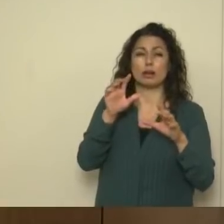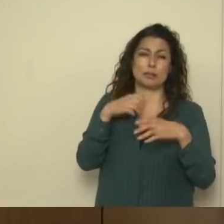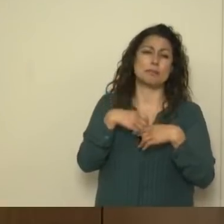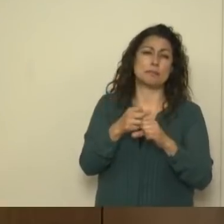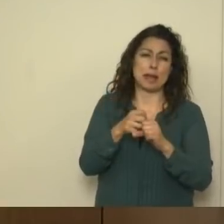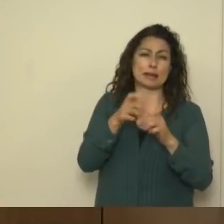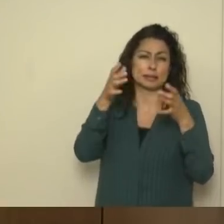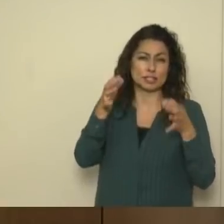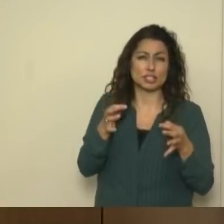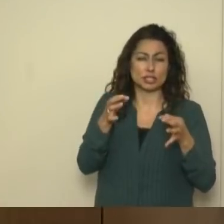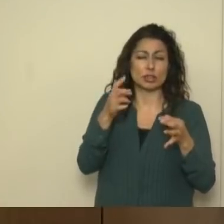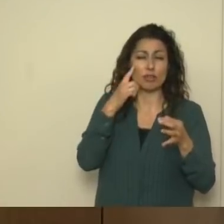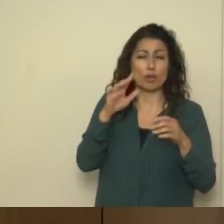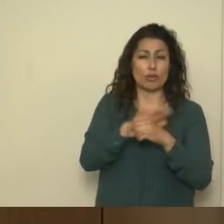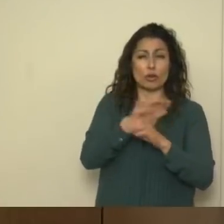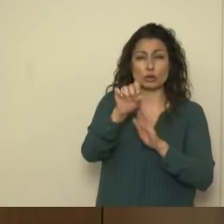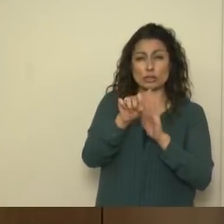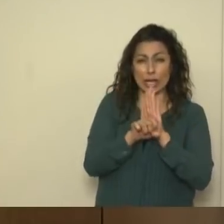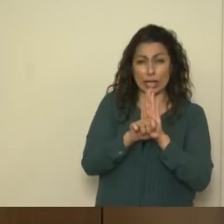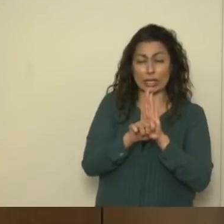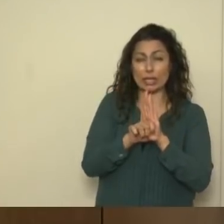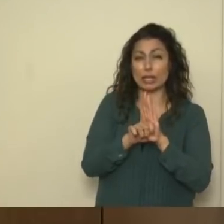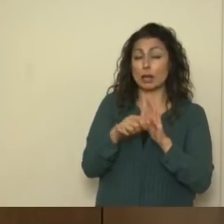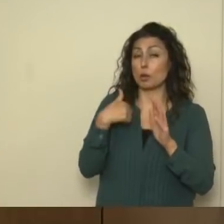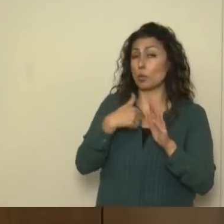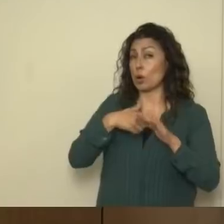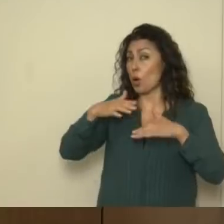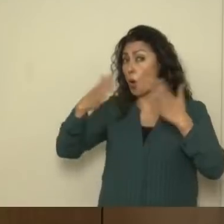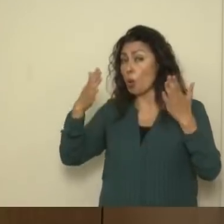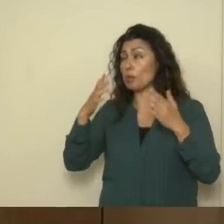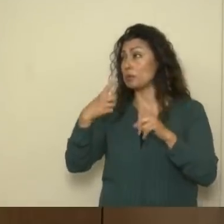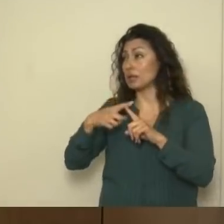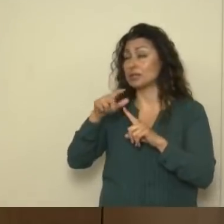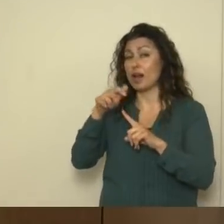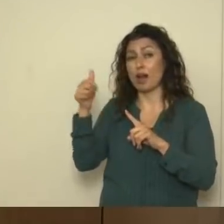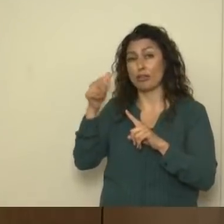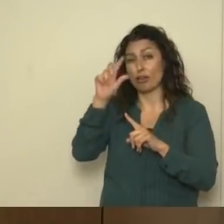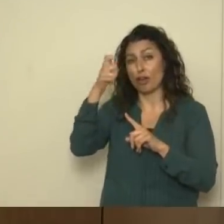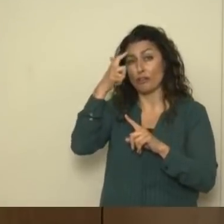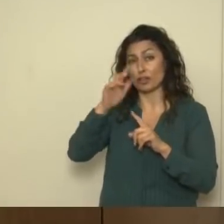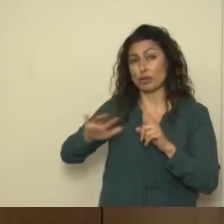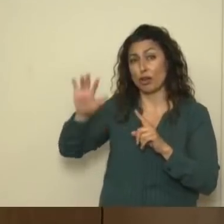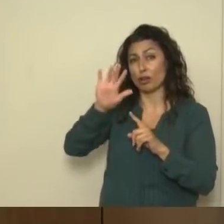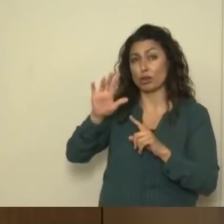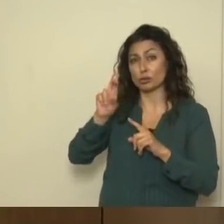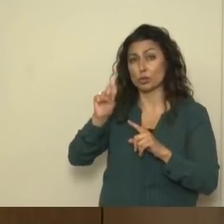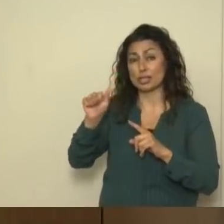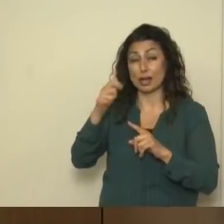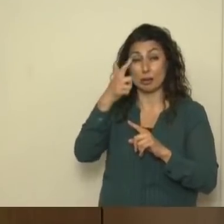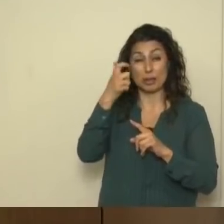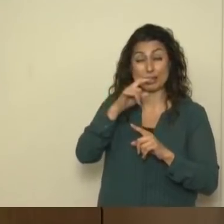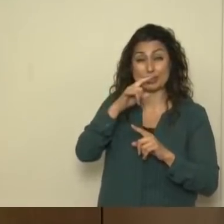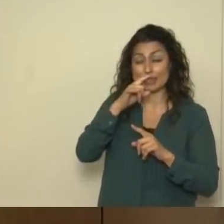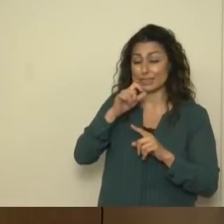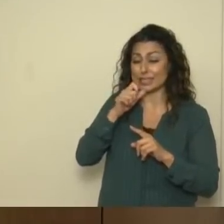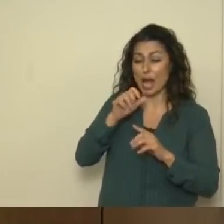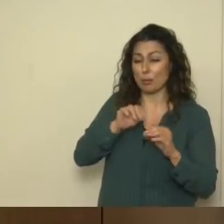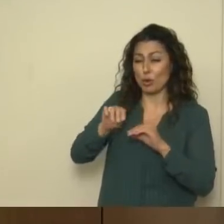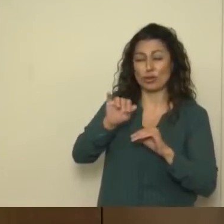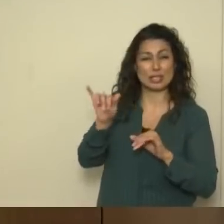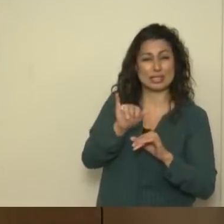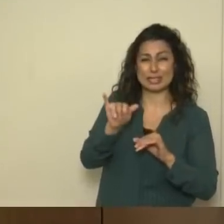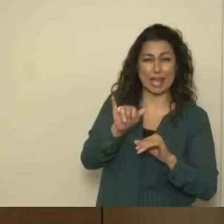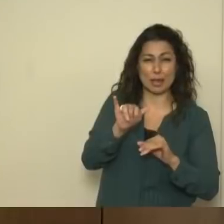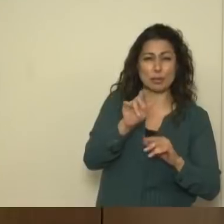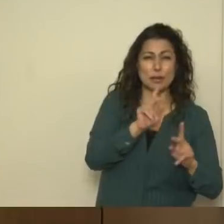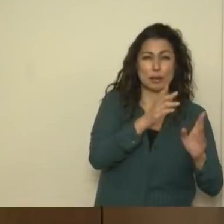are open. So are governors across the country, and the data suggests that since kids aren't moving in the way that people move, when businesses